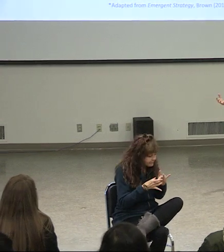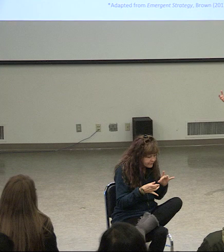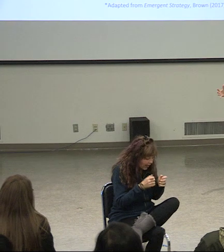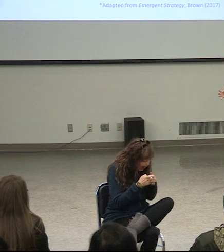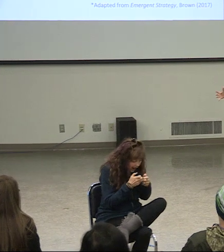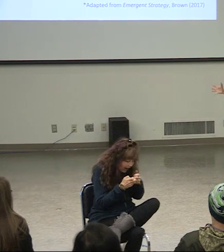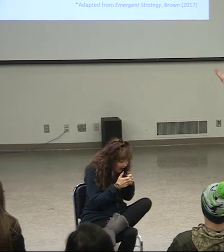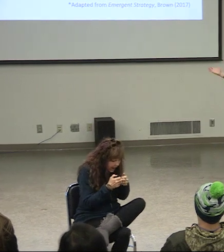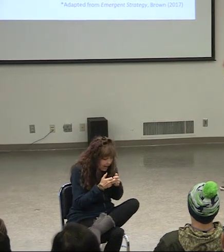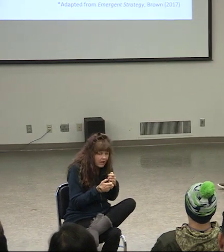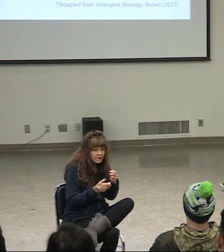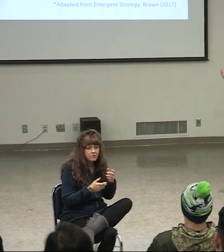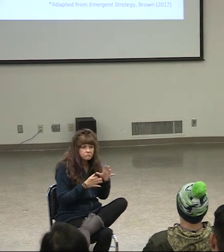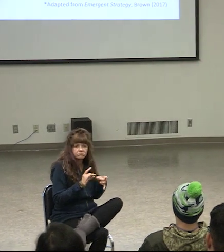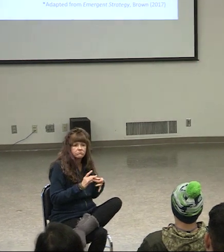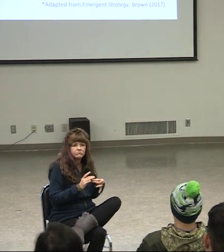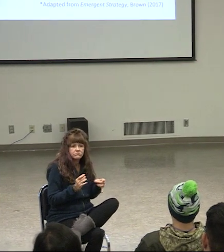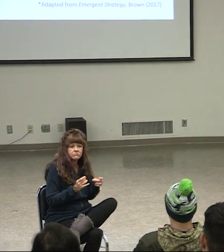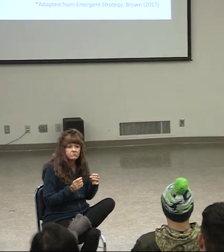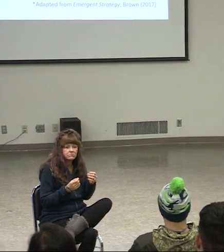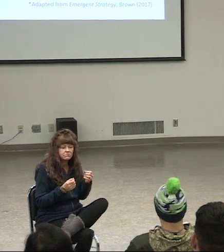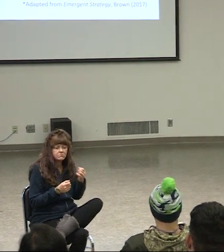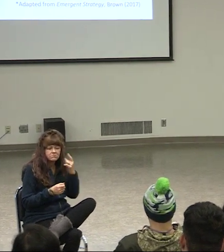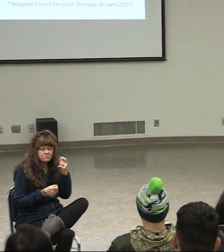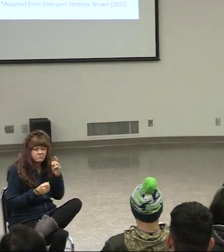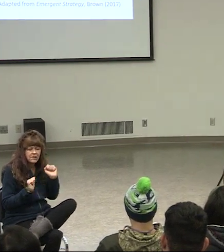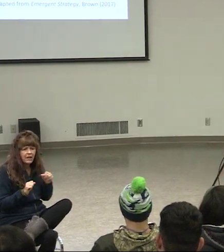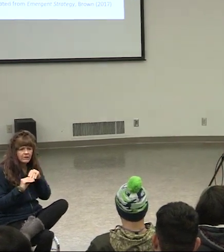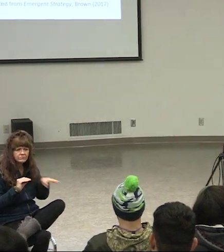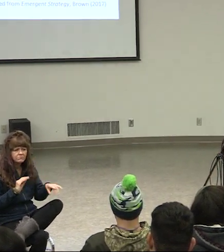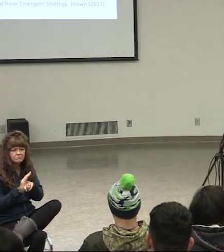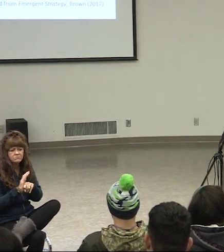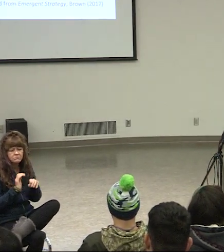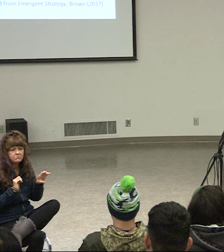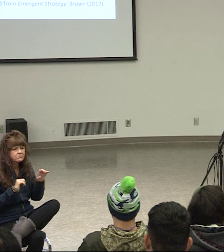about these as expectations for how we engage today?